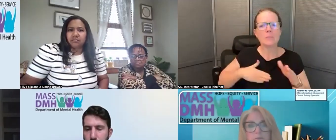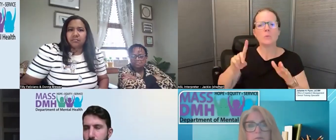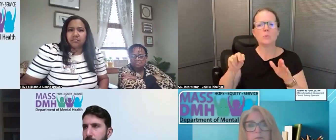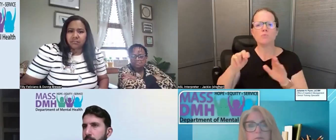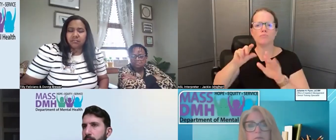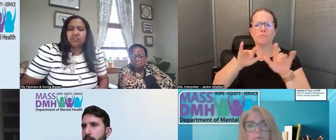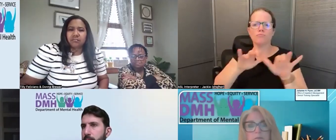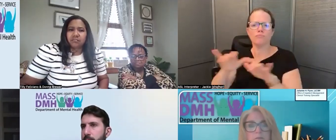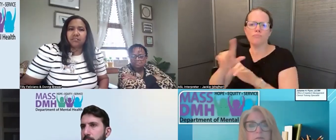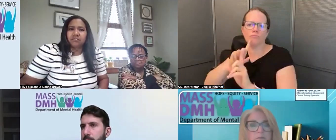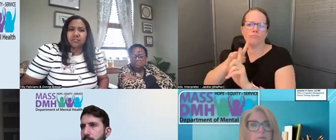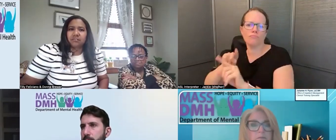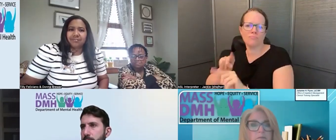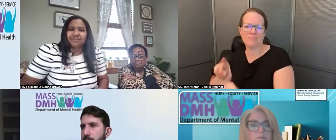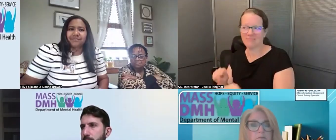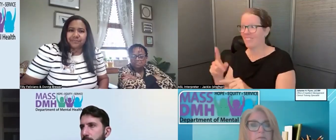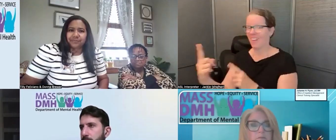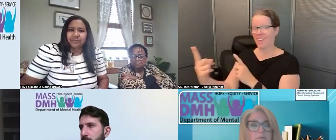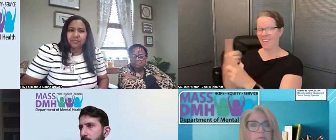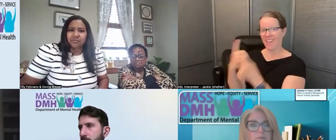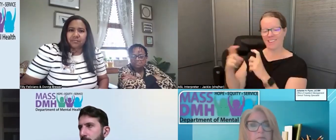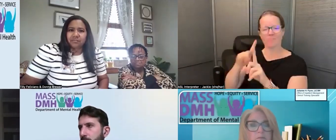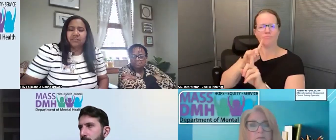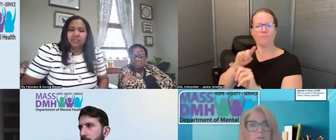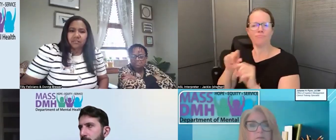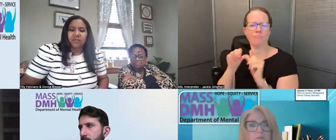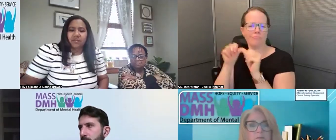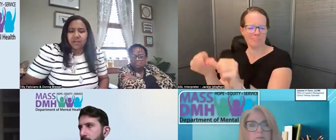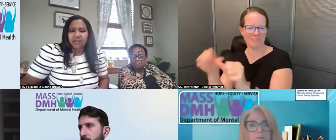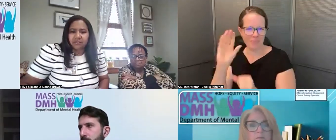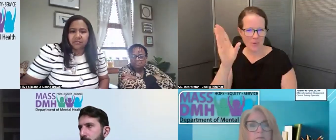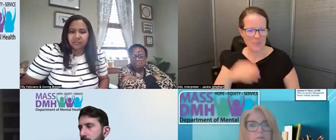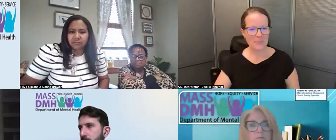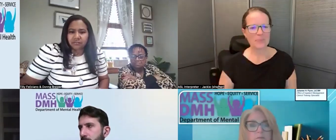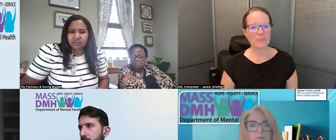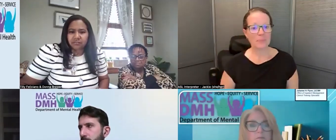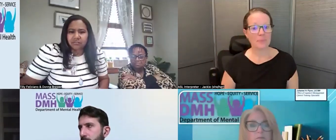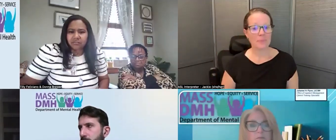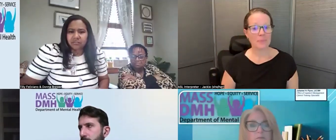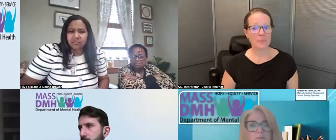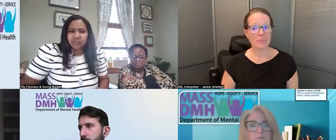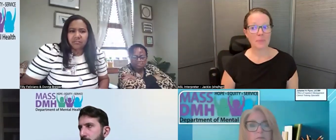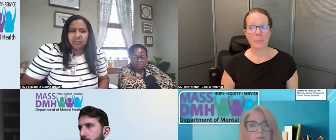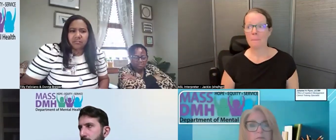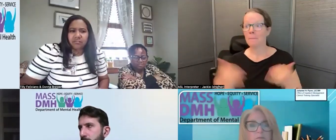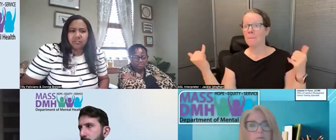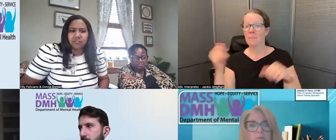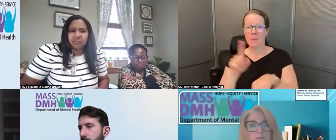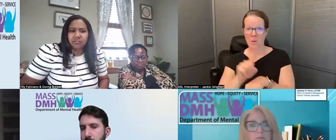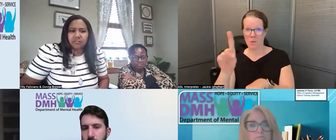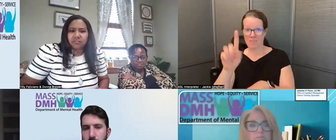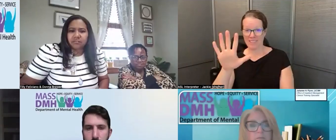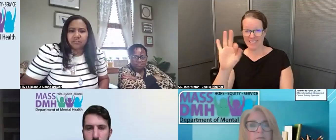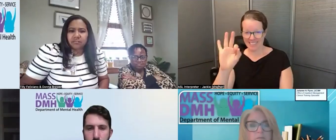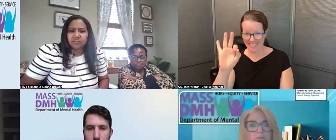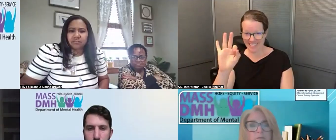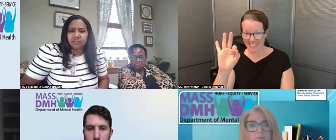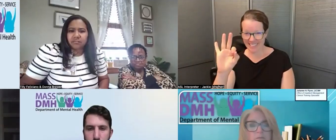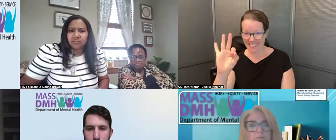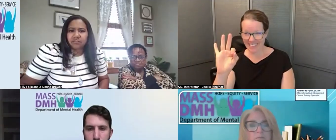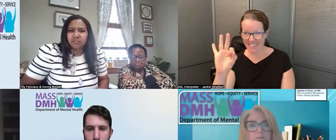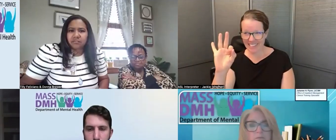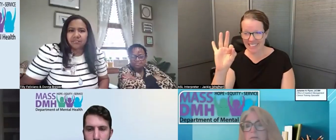will continue to answer those questions as we go along. So it is 1:59, seconds away